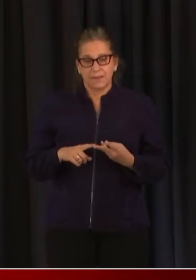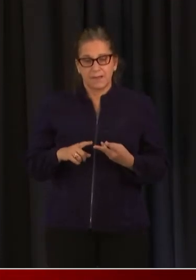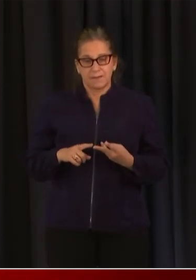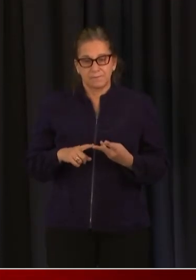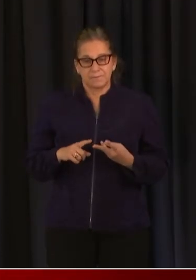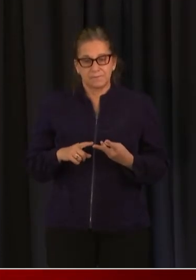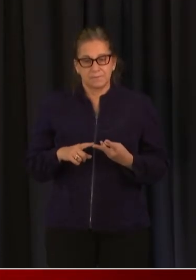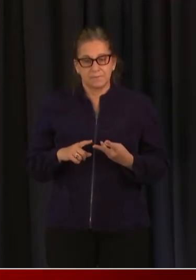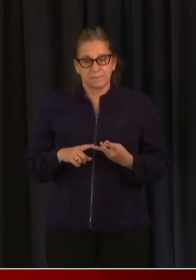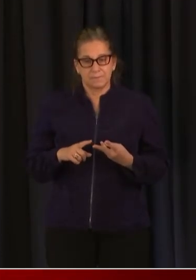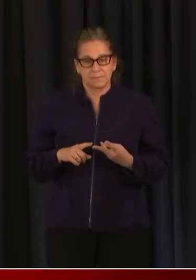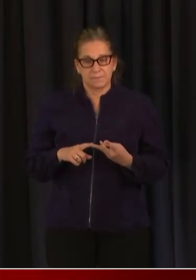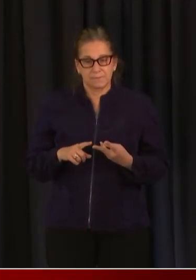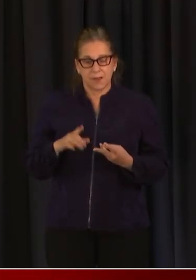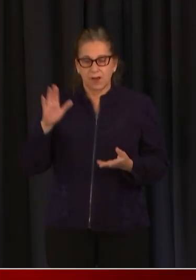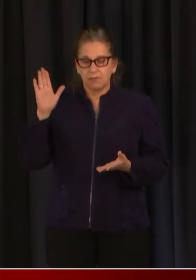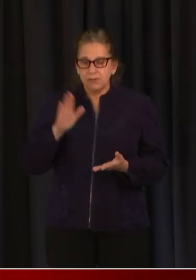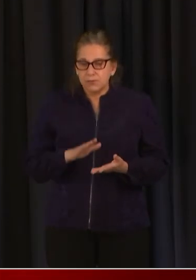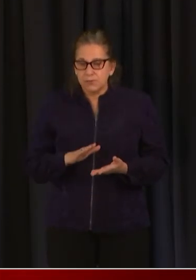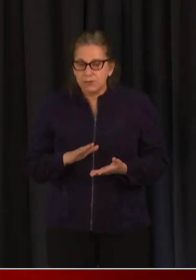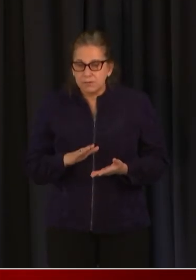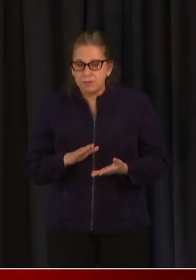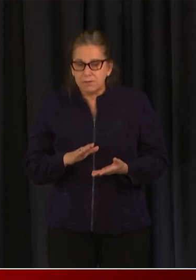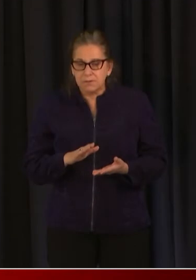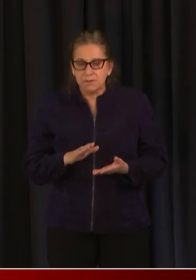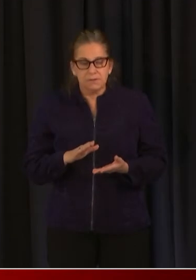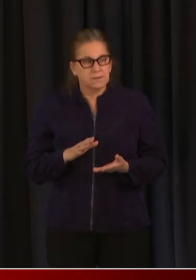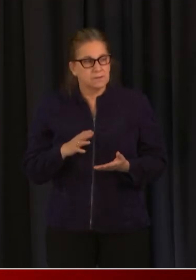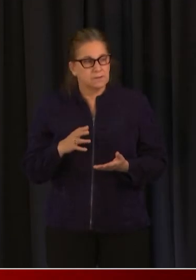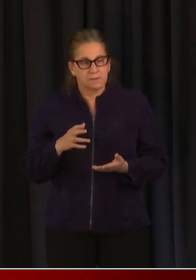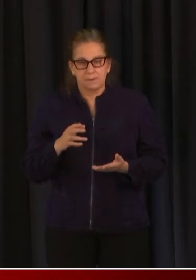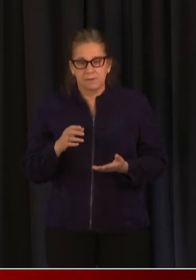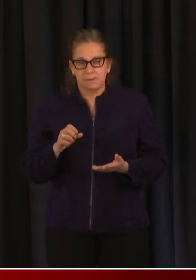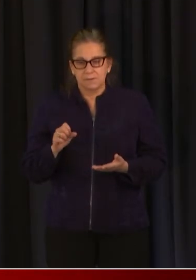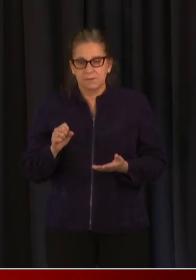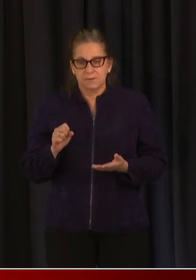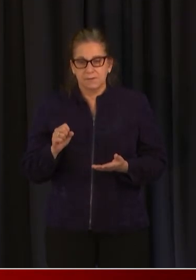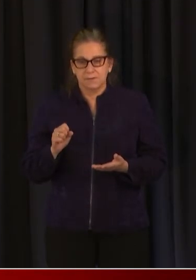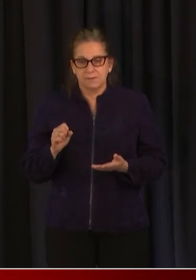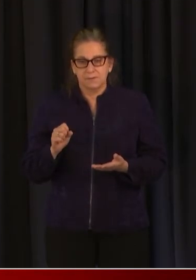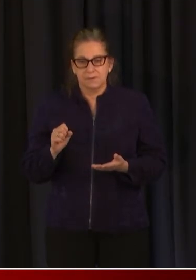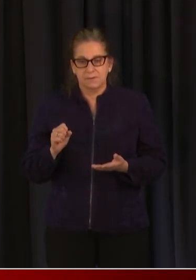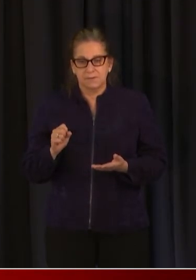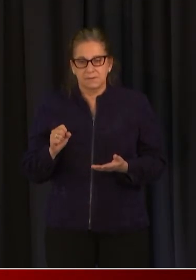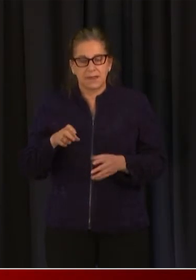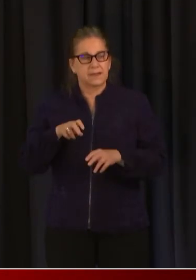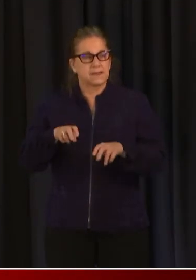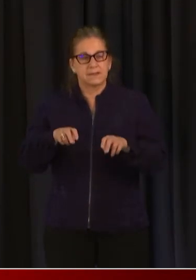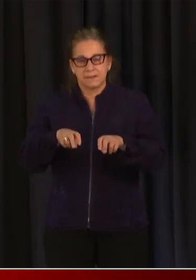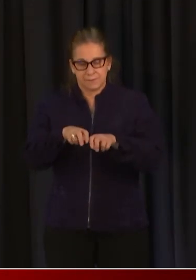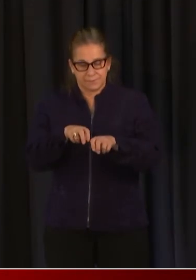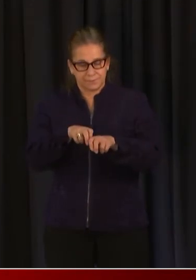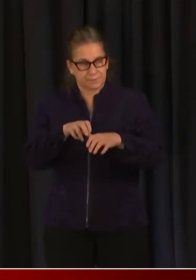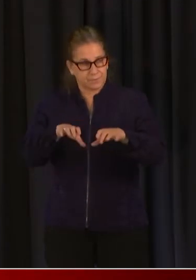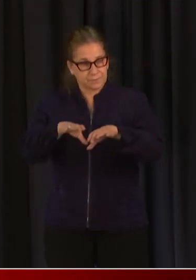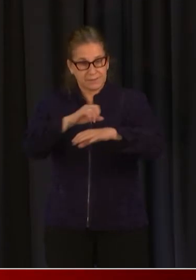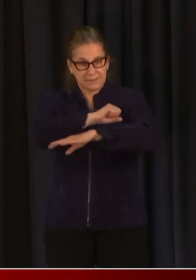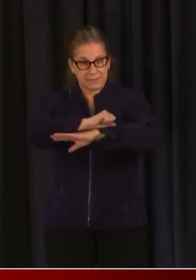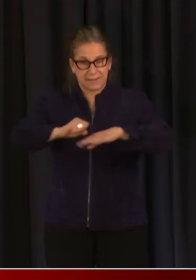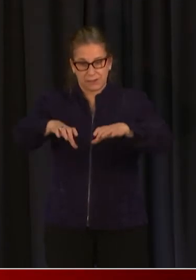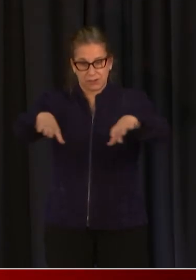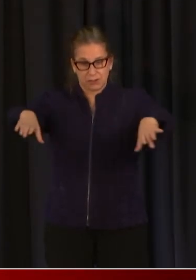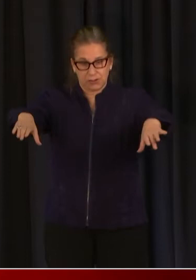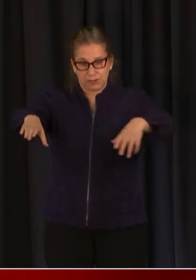the stage for live music. The setback from the stage, I'll double confirm that, and I'm not sure who